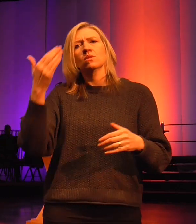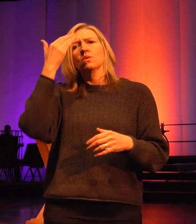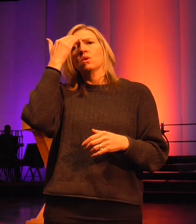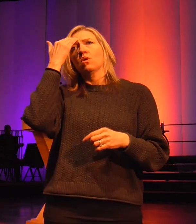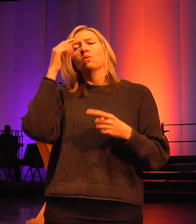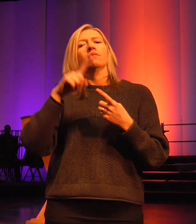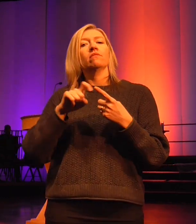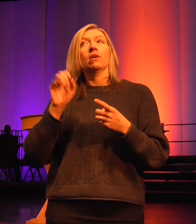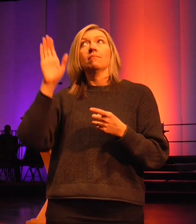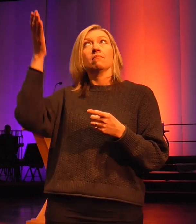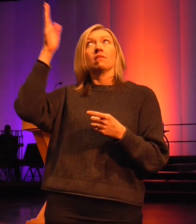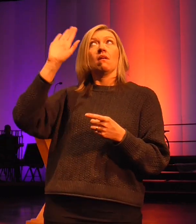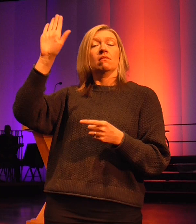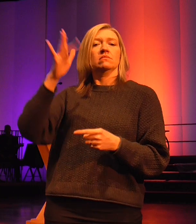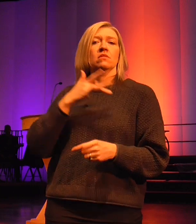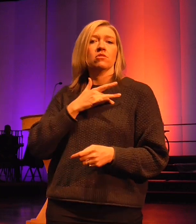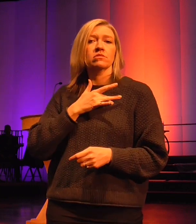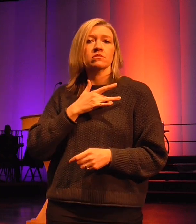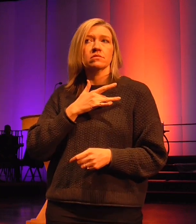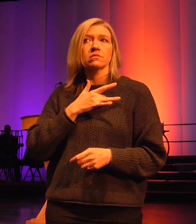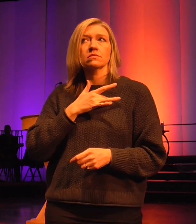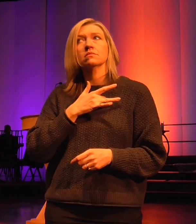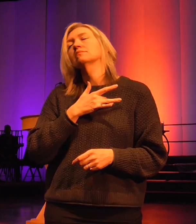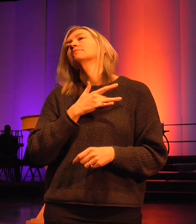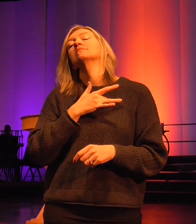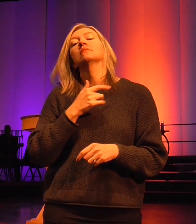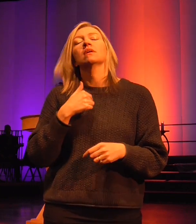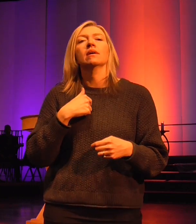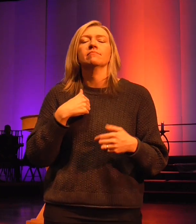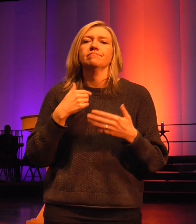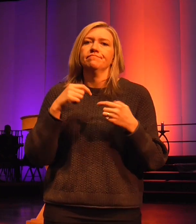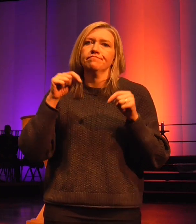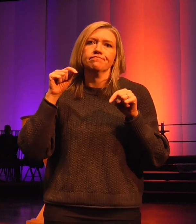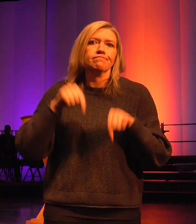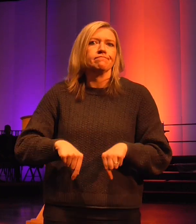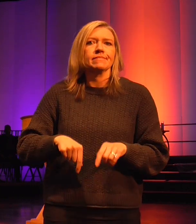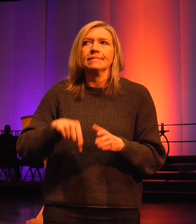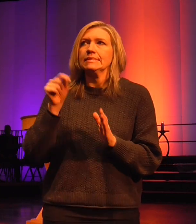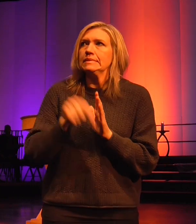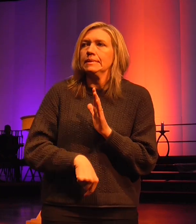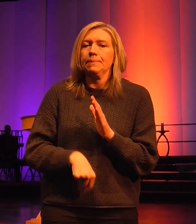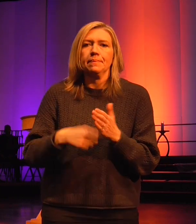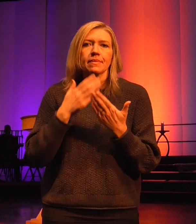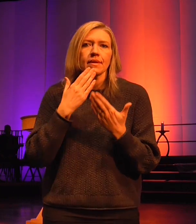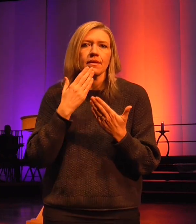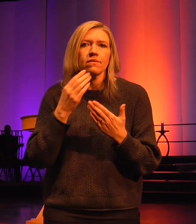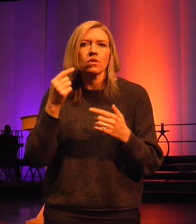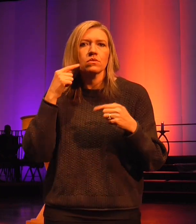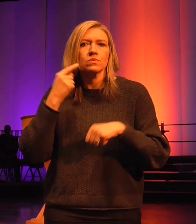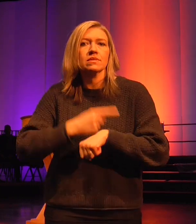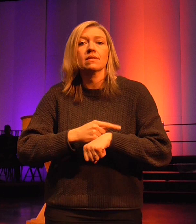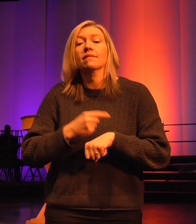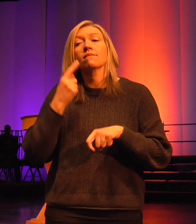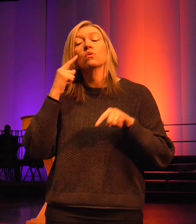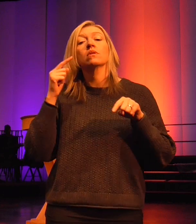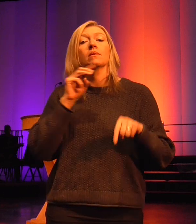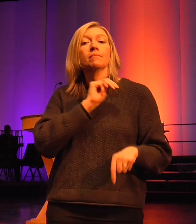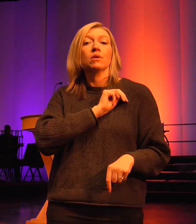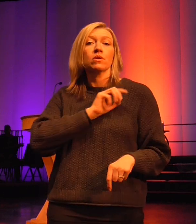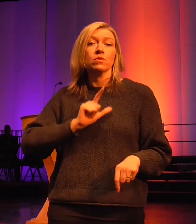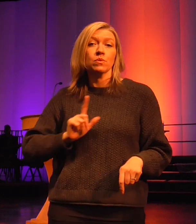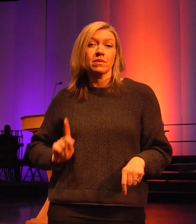the heart of God. And I am so deeply thankful this day for Dr. Martin Luther King Jr.